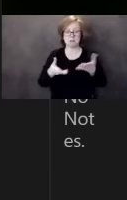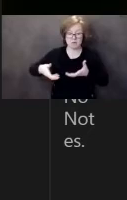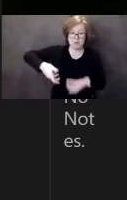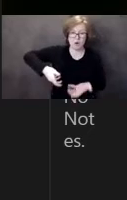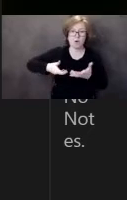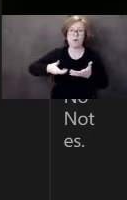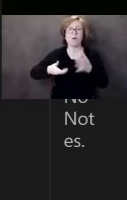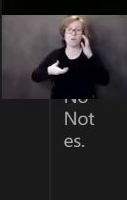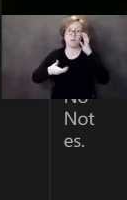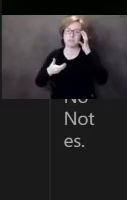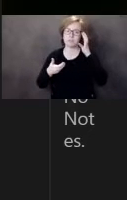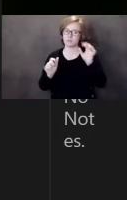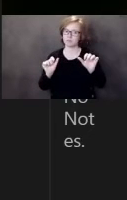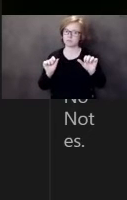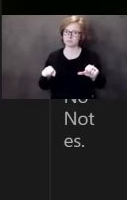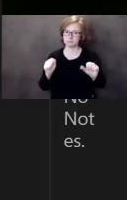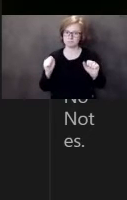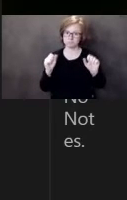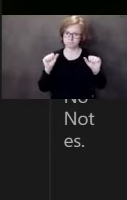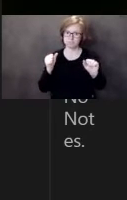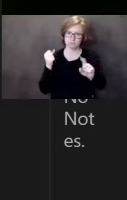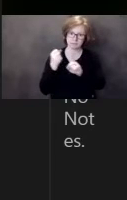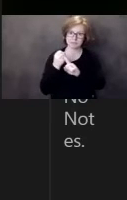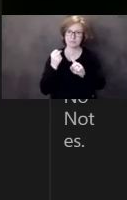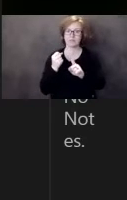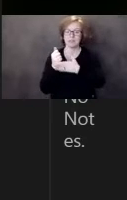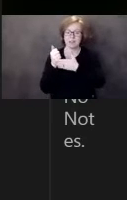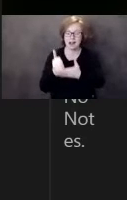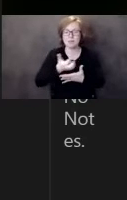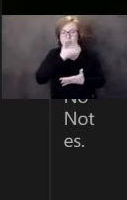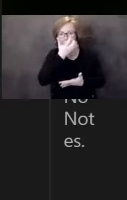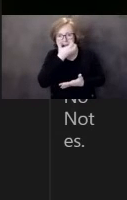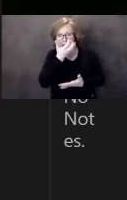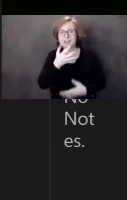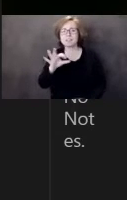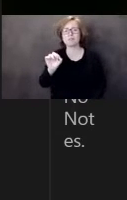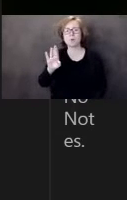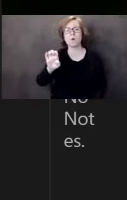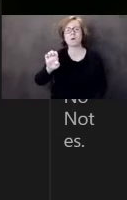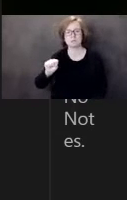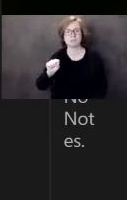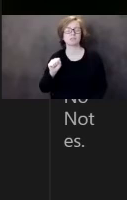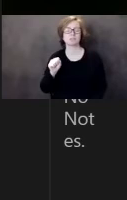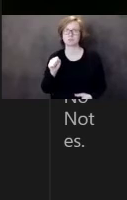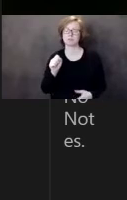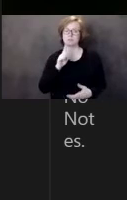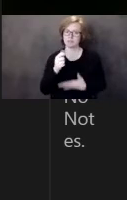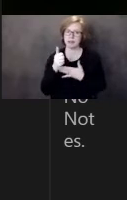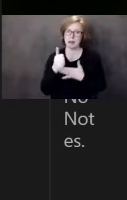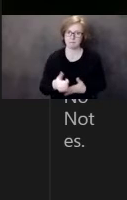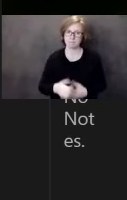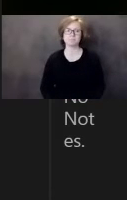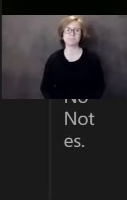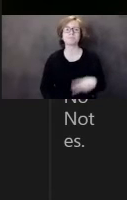can yield tremendous result. It helps the grasses and the forbs that you're growing. 2 options generally, something